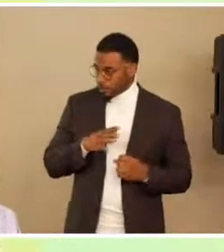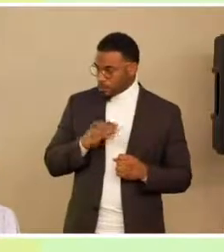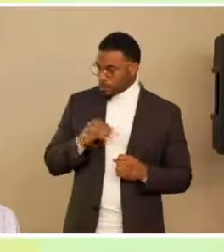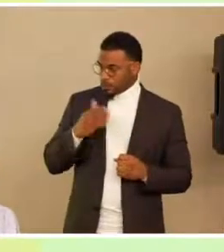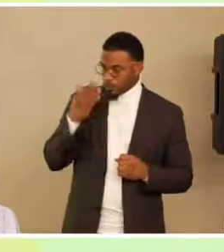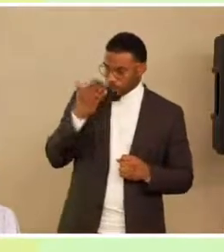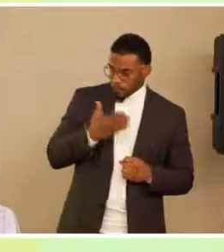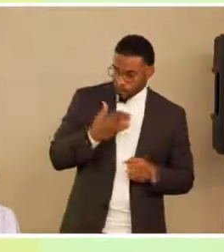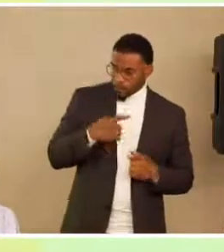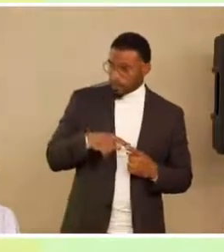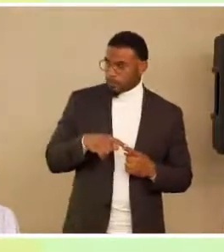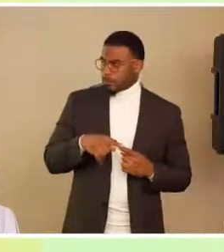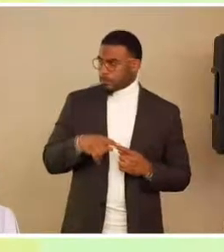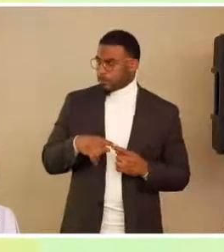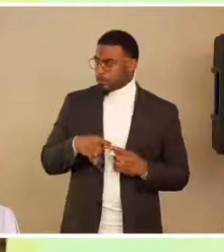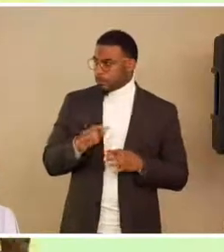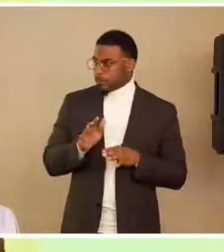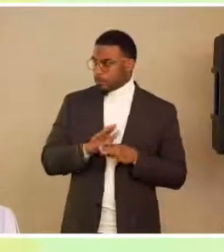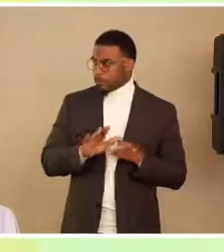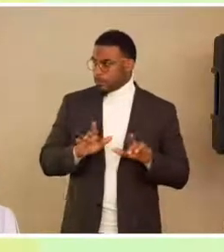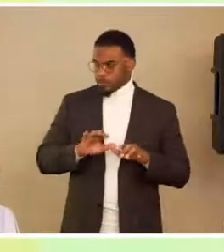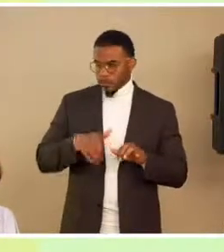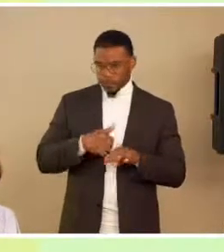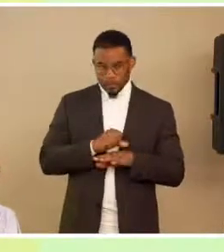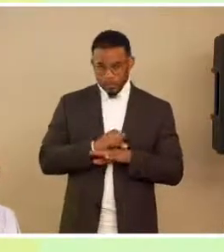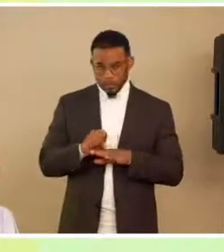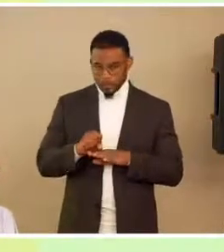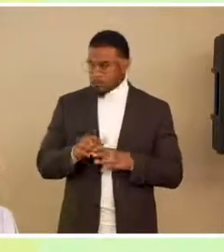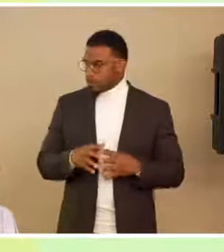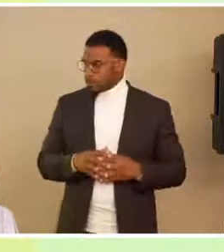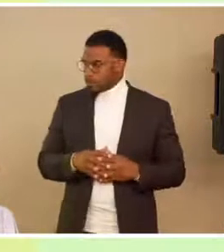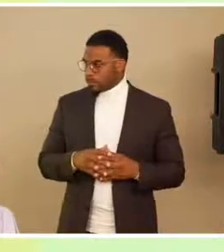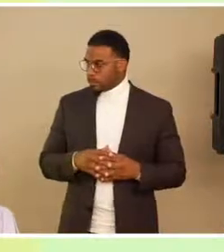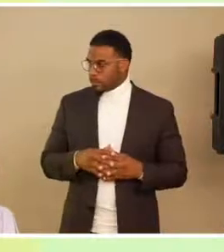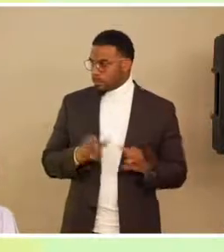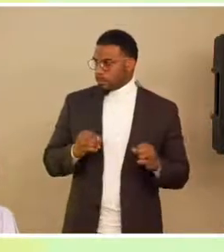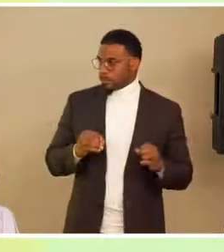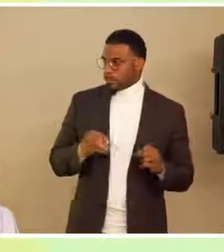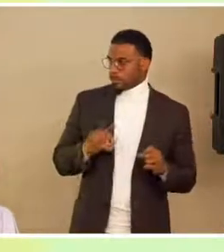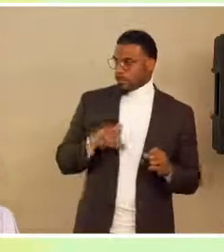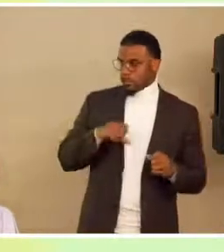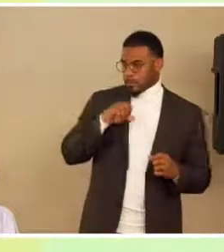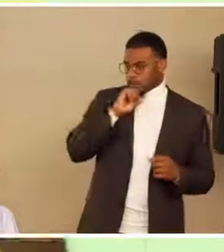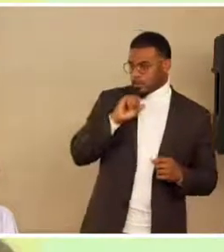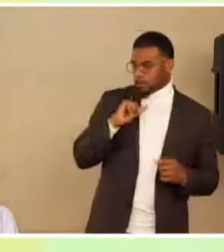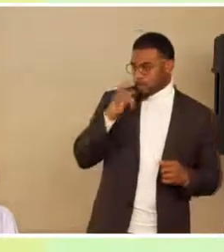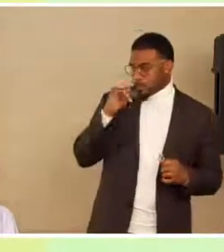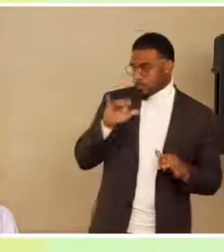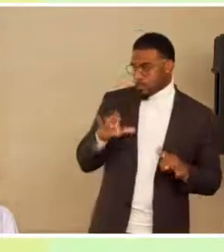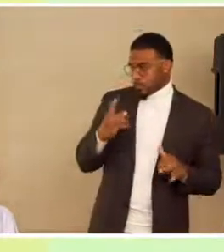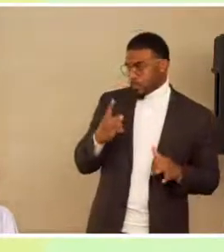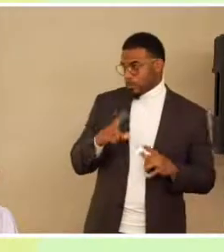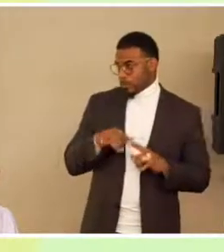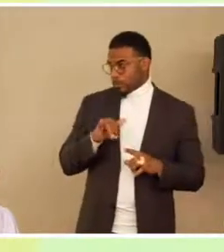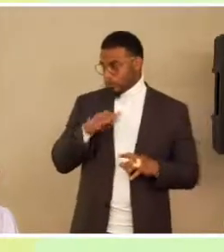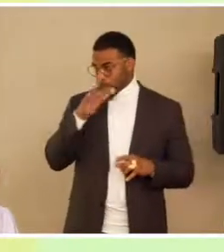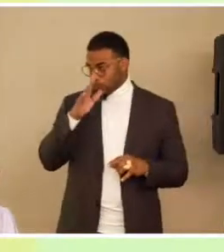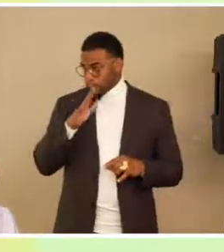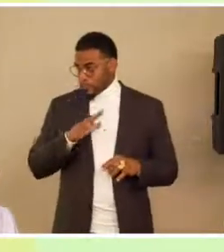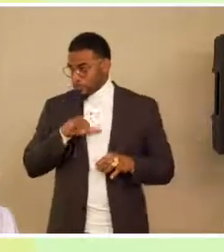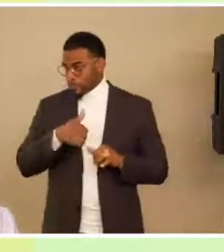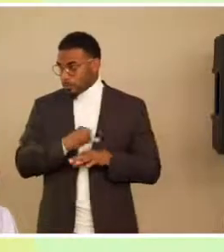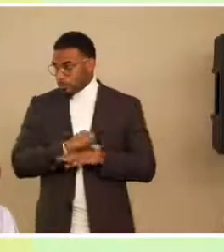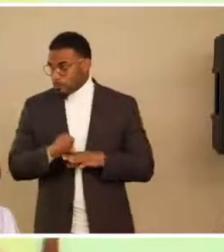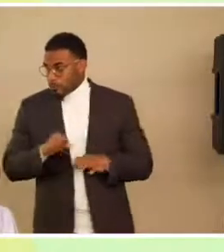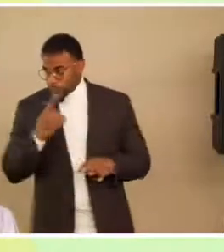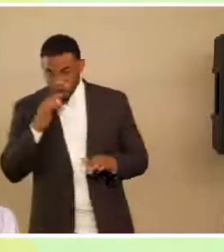in front of the screen, but also behind the scenes. Mm-hmm. And so I think we should do something about Black women